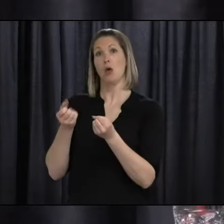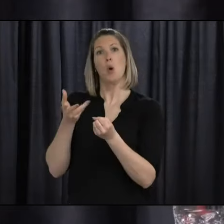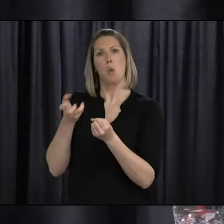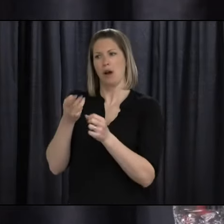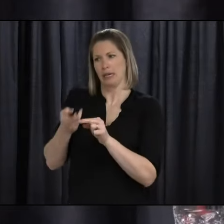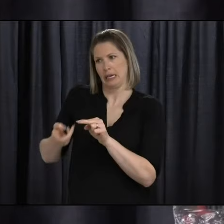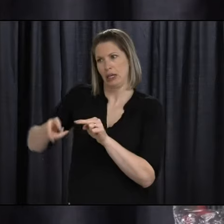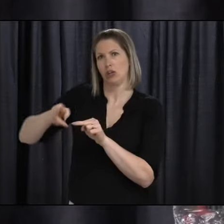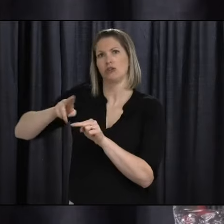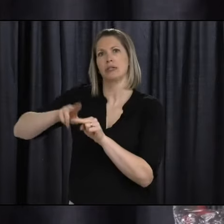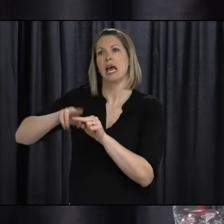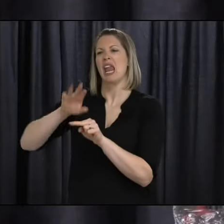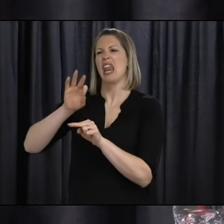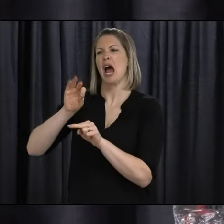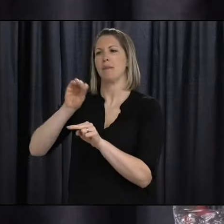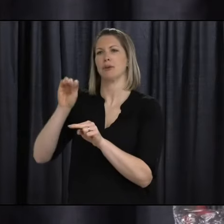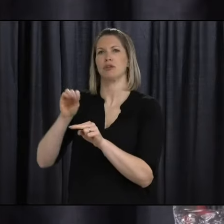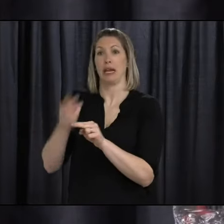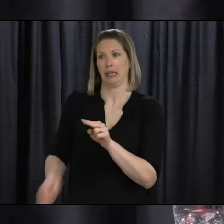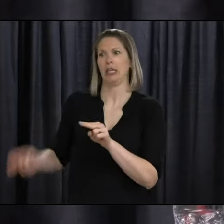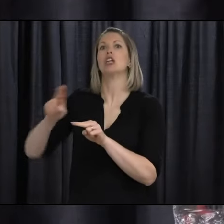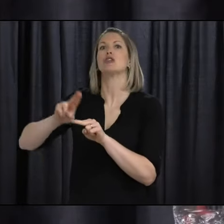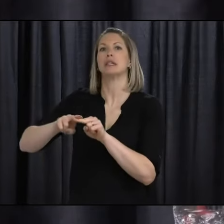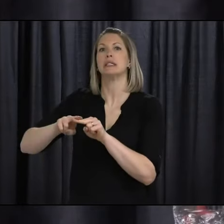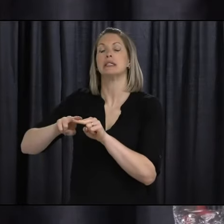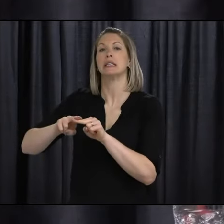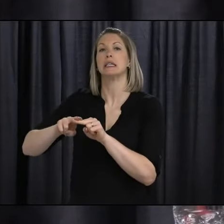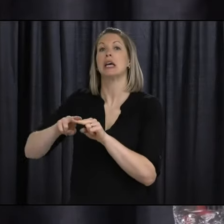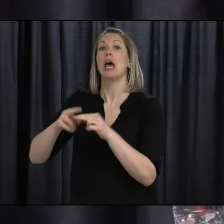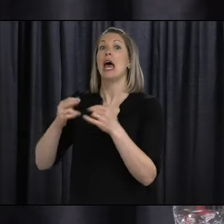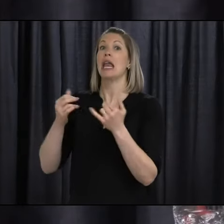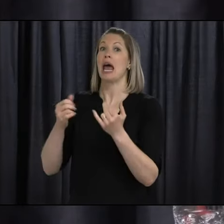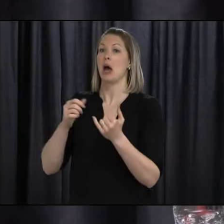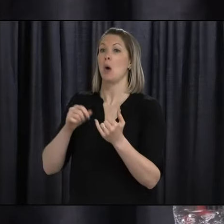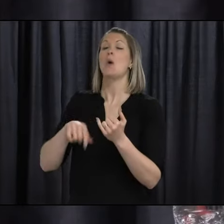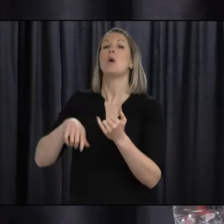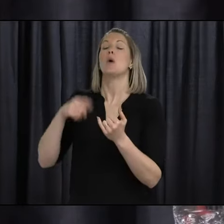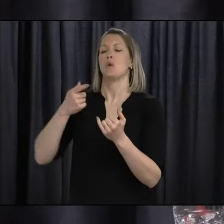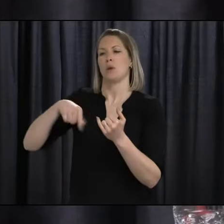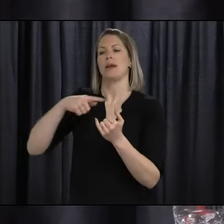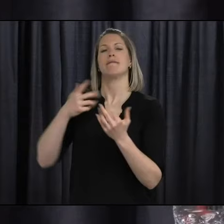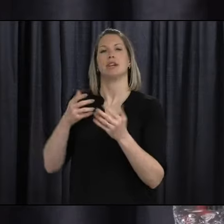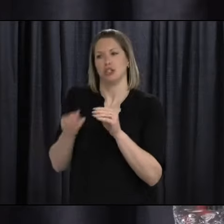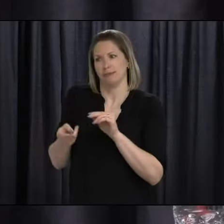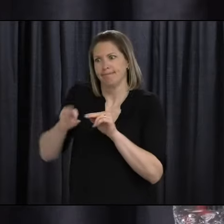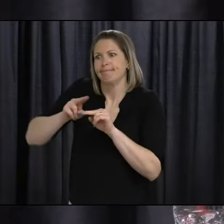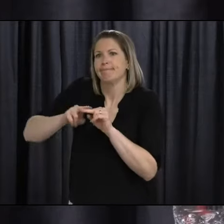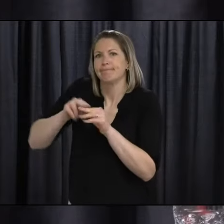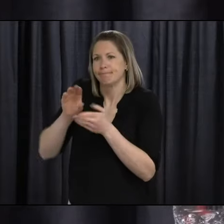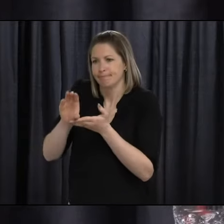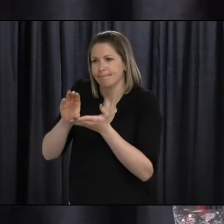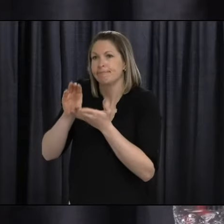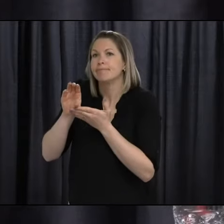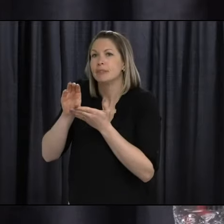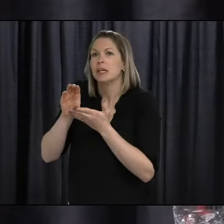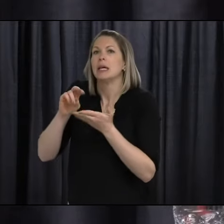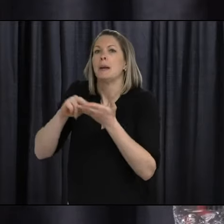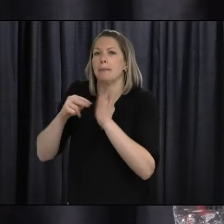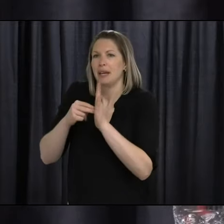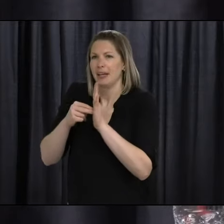2022. I'm pleased to announce that this year we've passed the 7.1% mark and are on target for